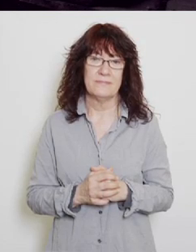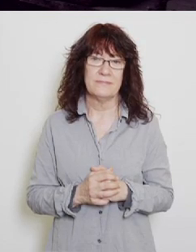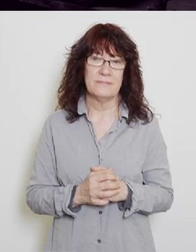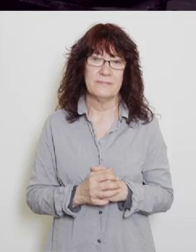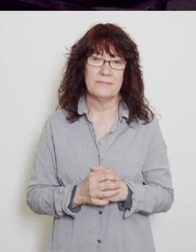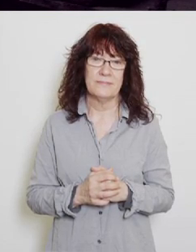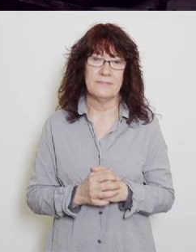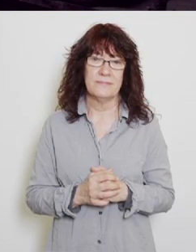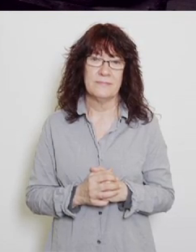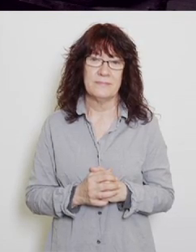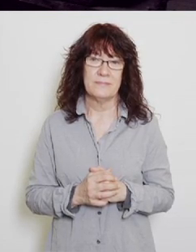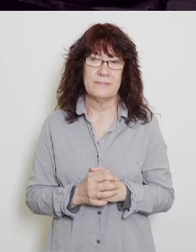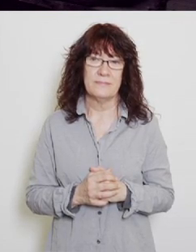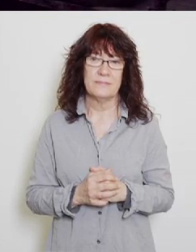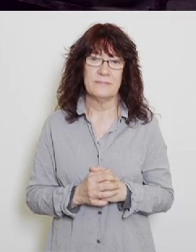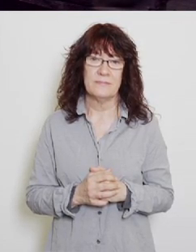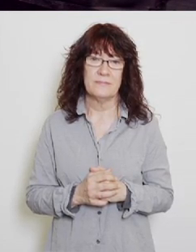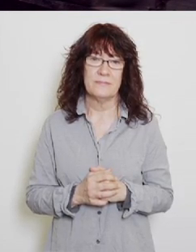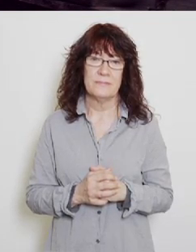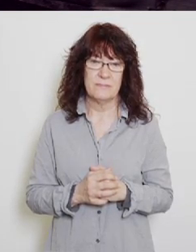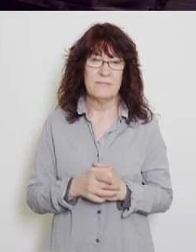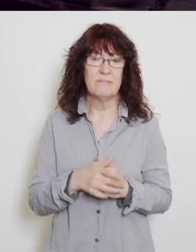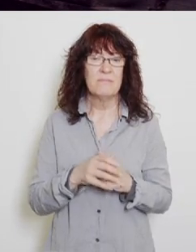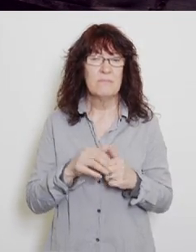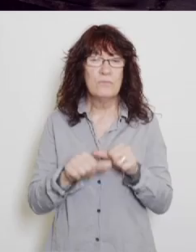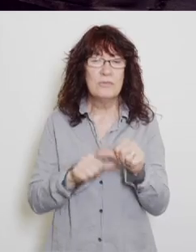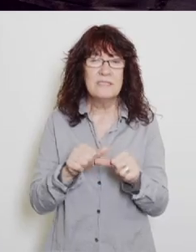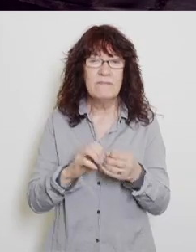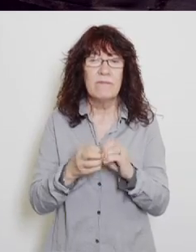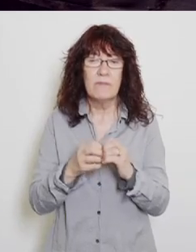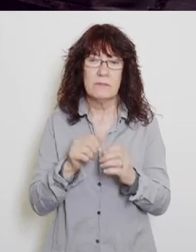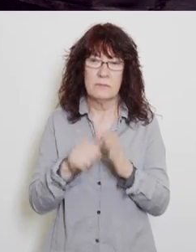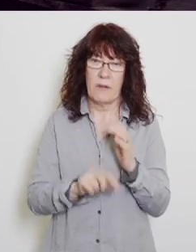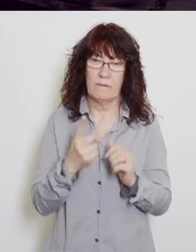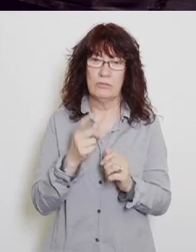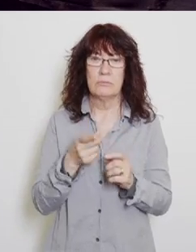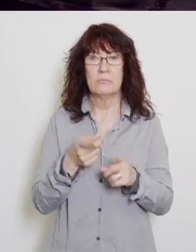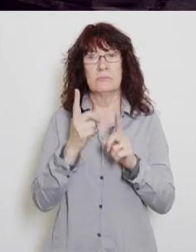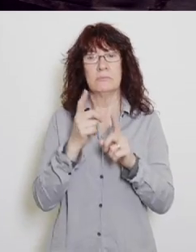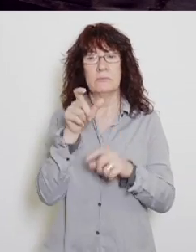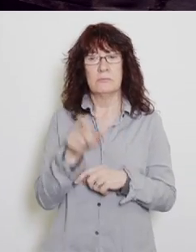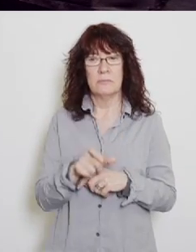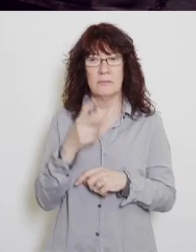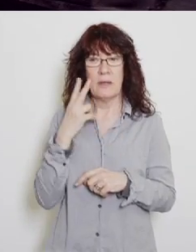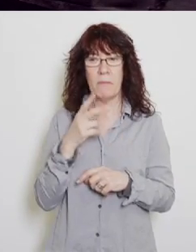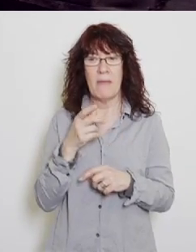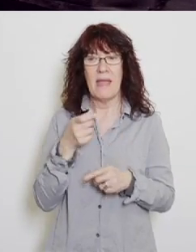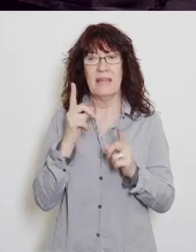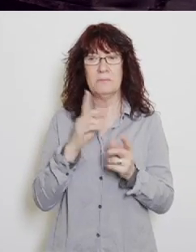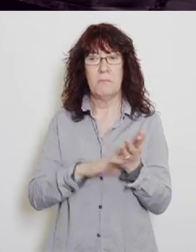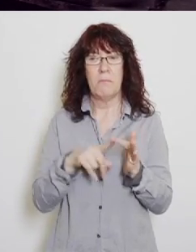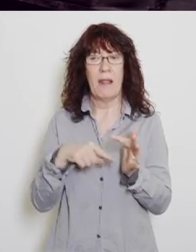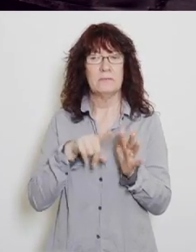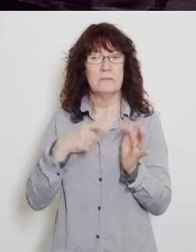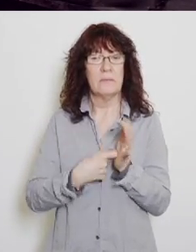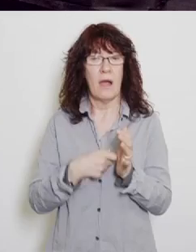The manufacturing process began in the charge room, where the head melter prepared and weighed the raw materials for